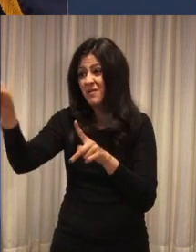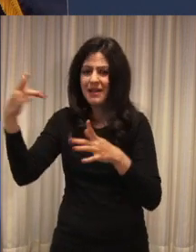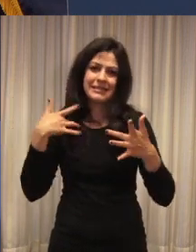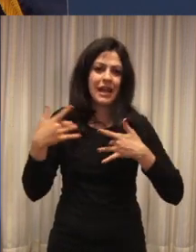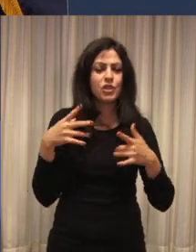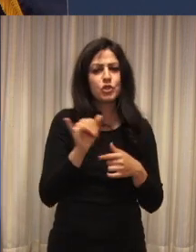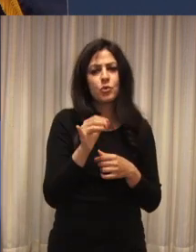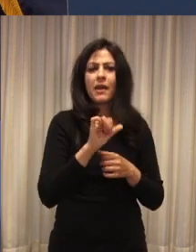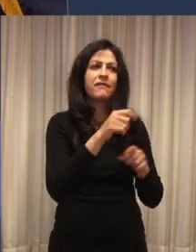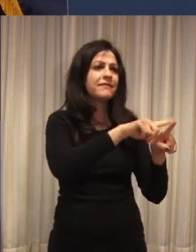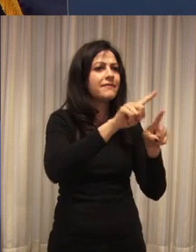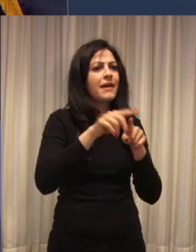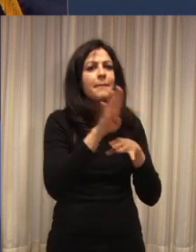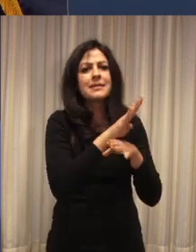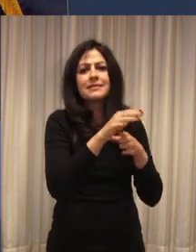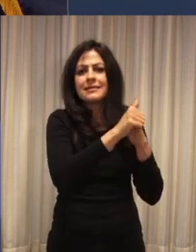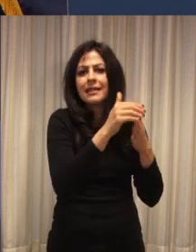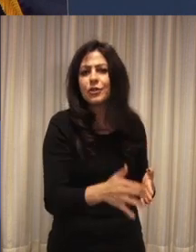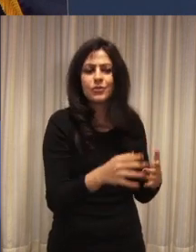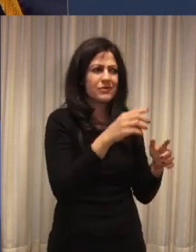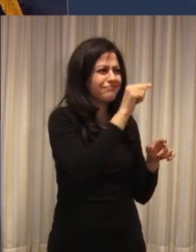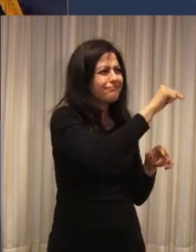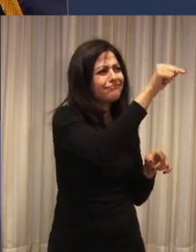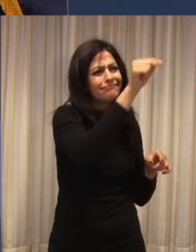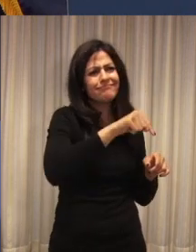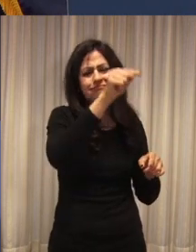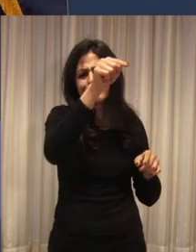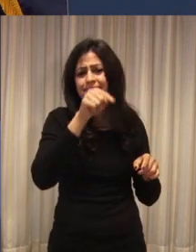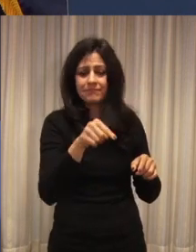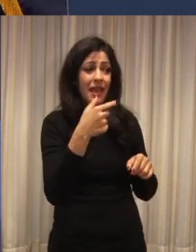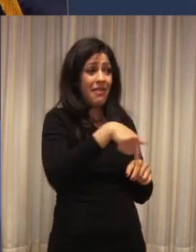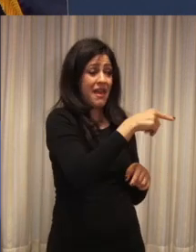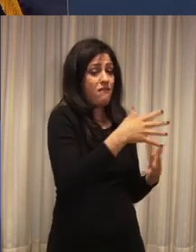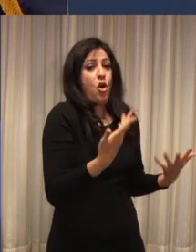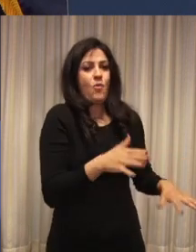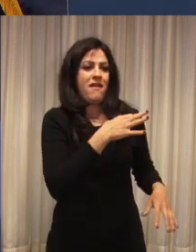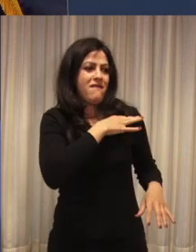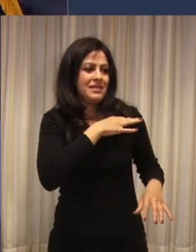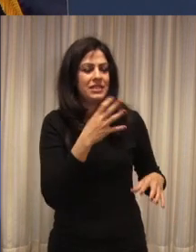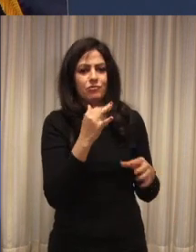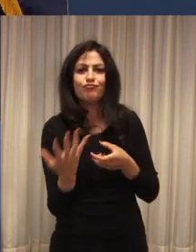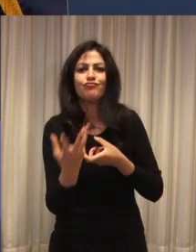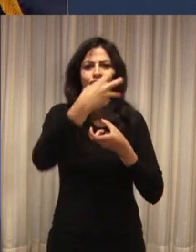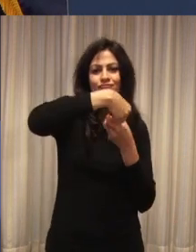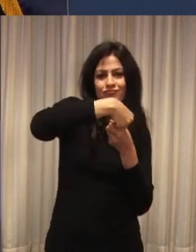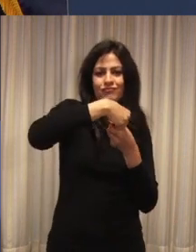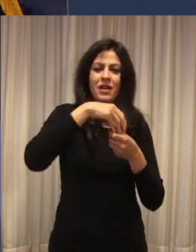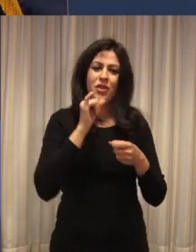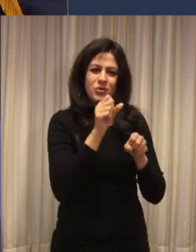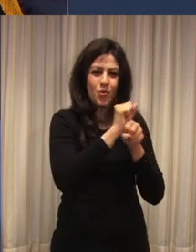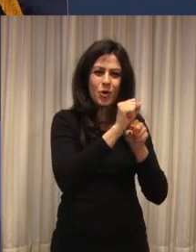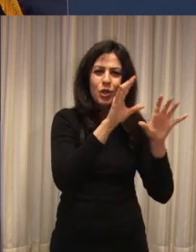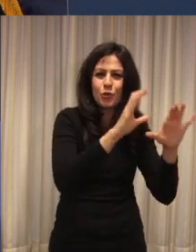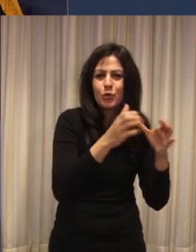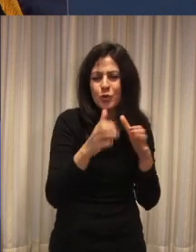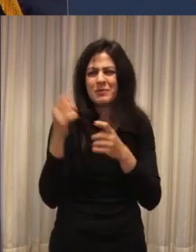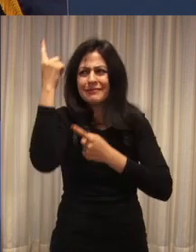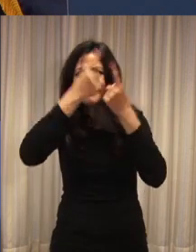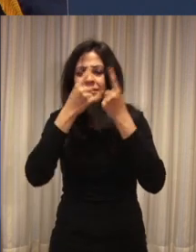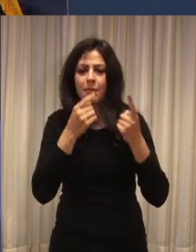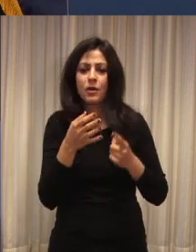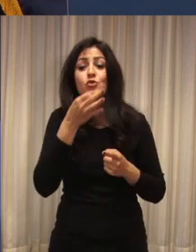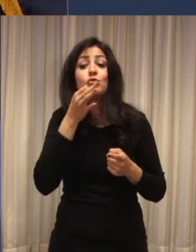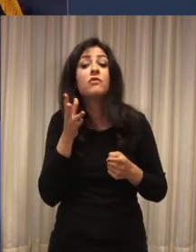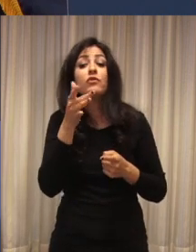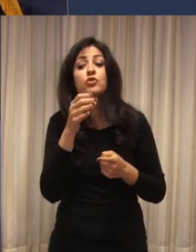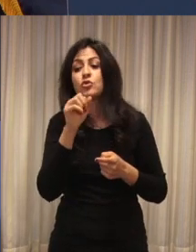leaders across different industries and sectors that have already volunteered to be part of these working groups to think about reopening,